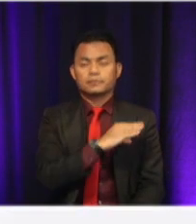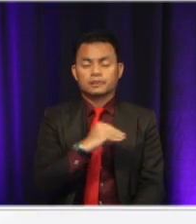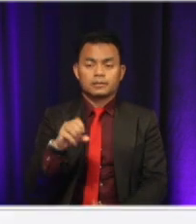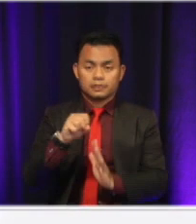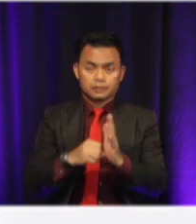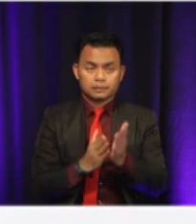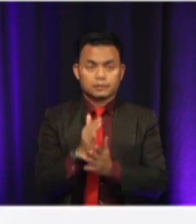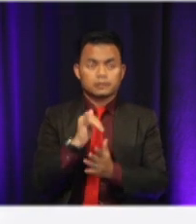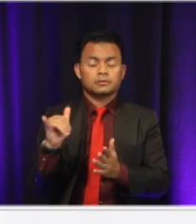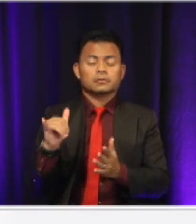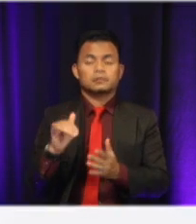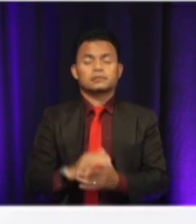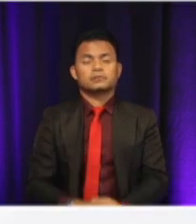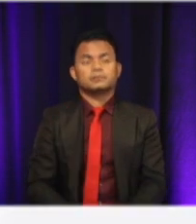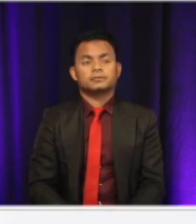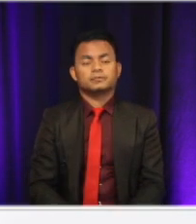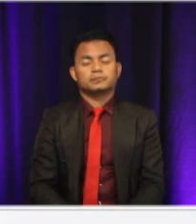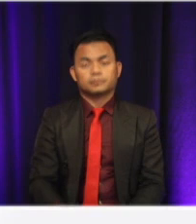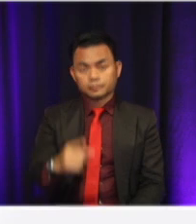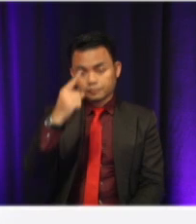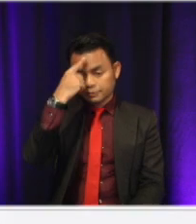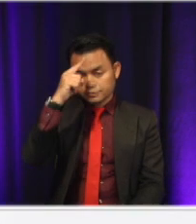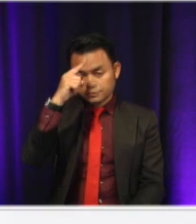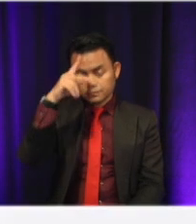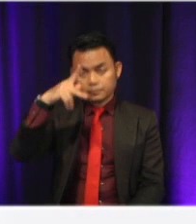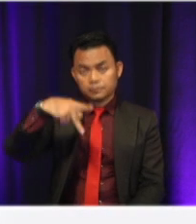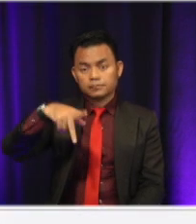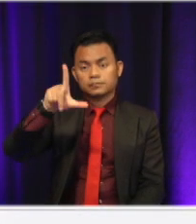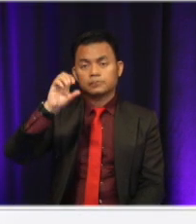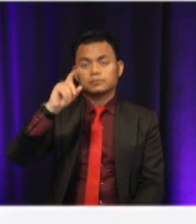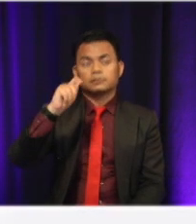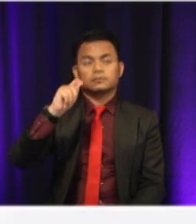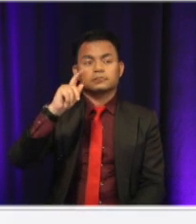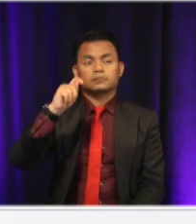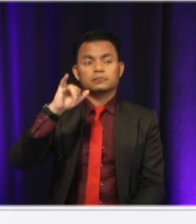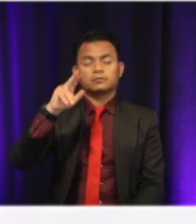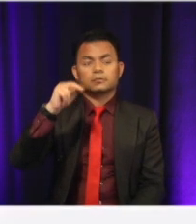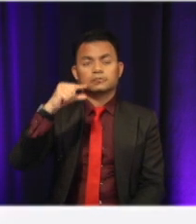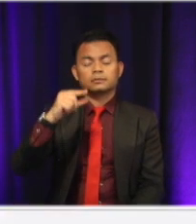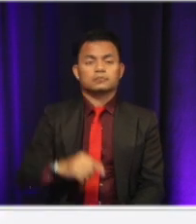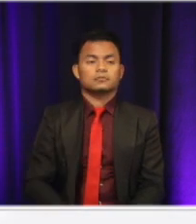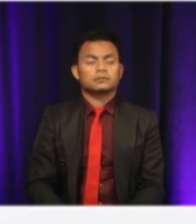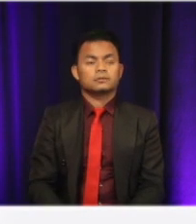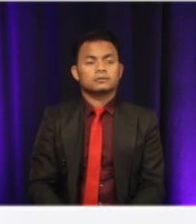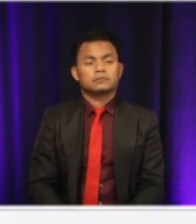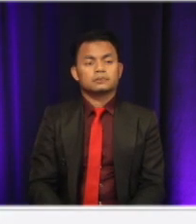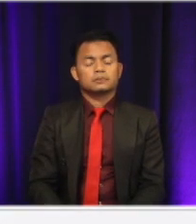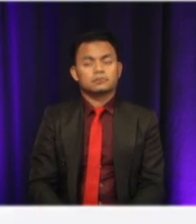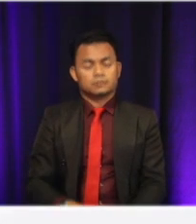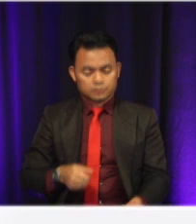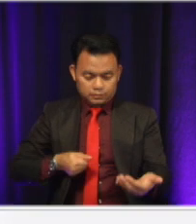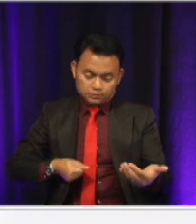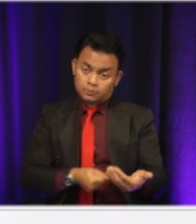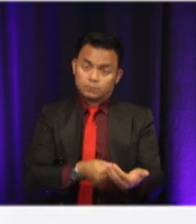accused of plotting murder against Antonio. He is told that he must